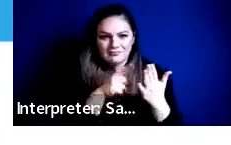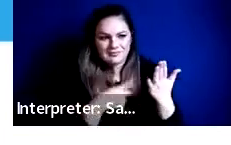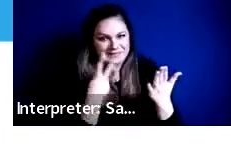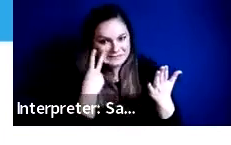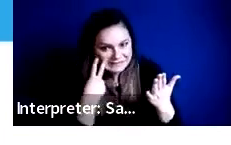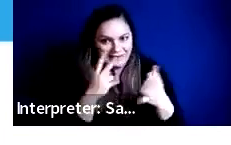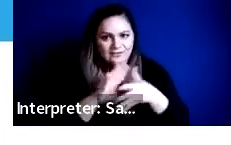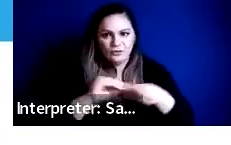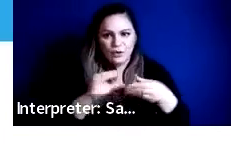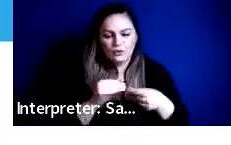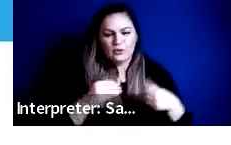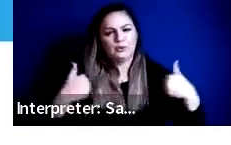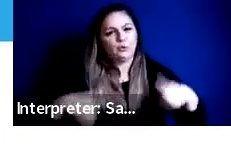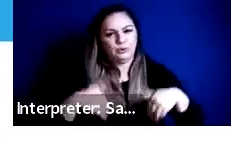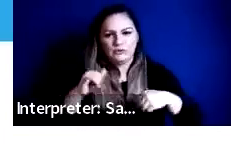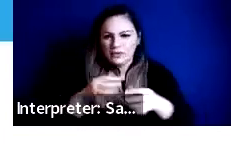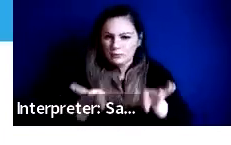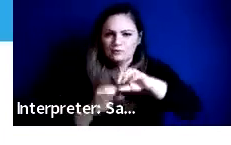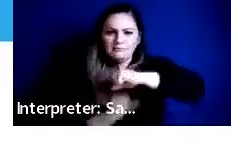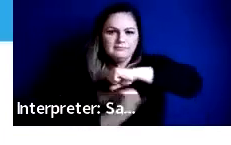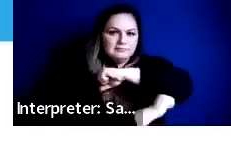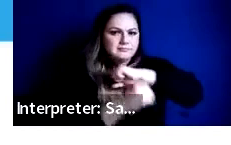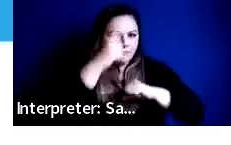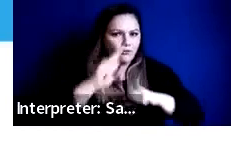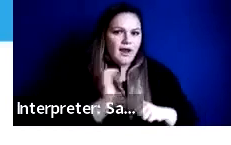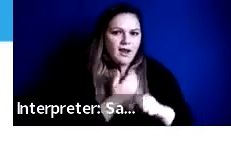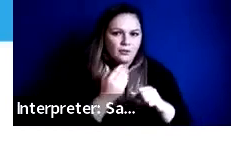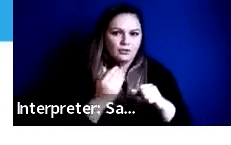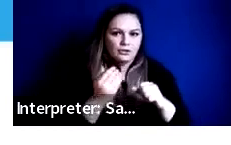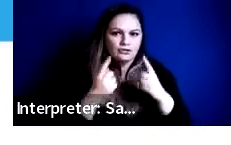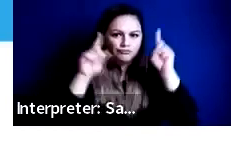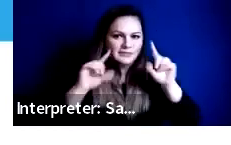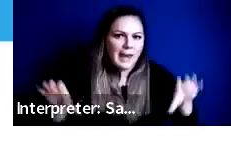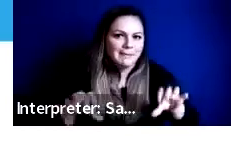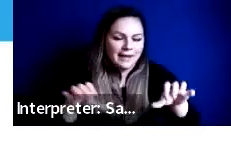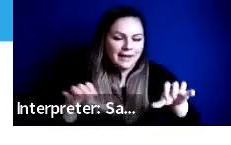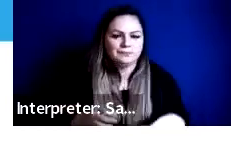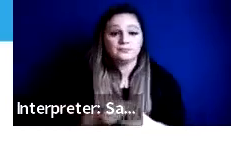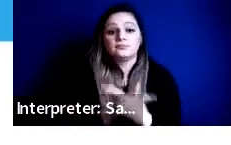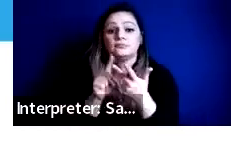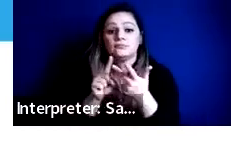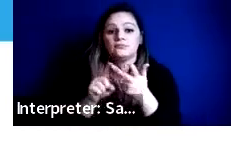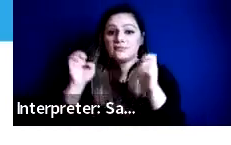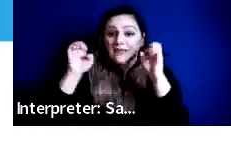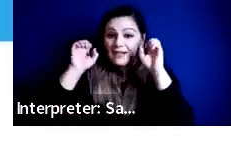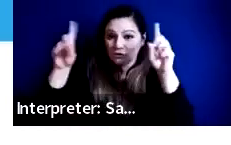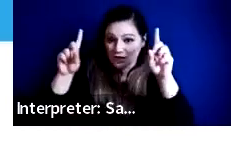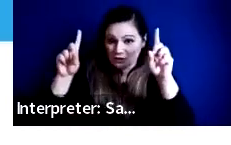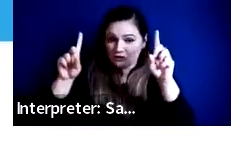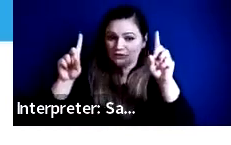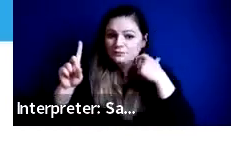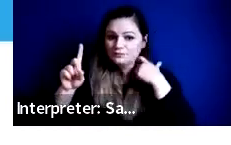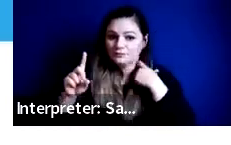our campaign. And then we also have our educational piece, which is something that we're doing right now,